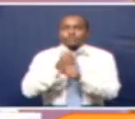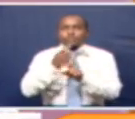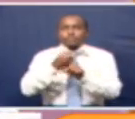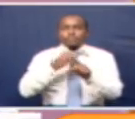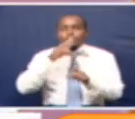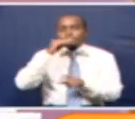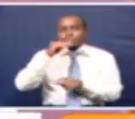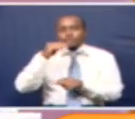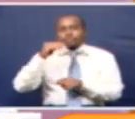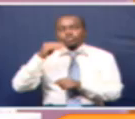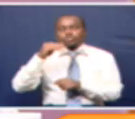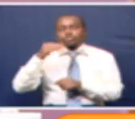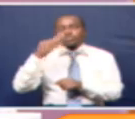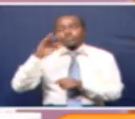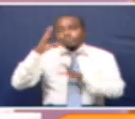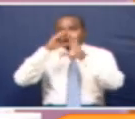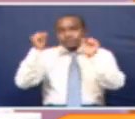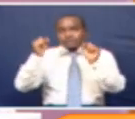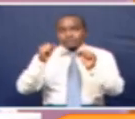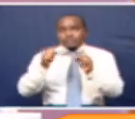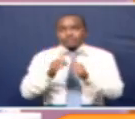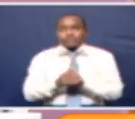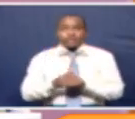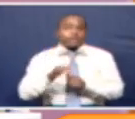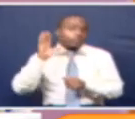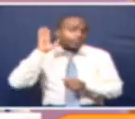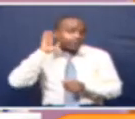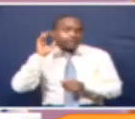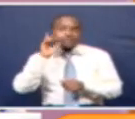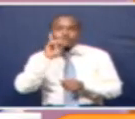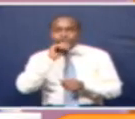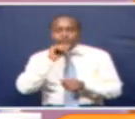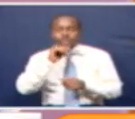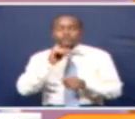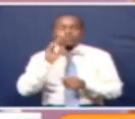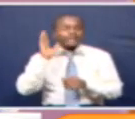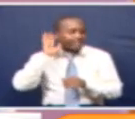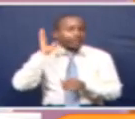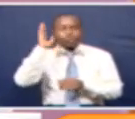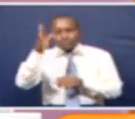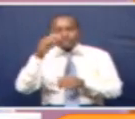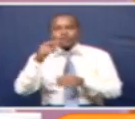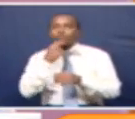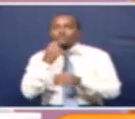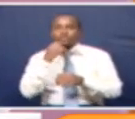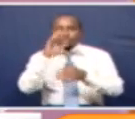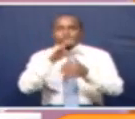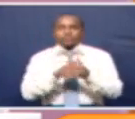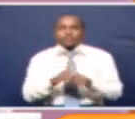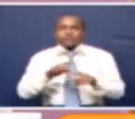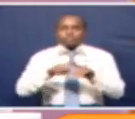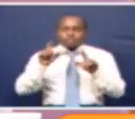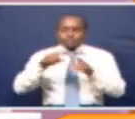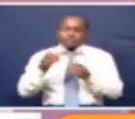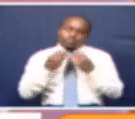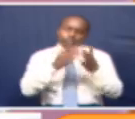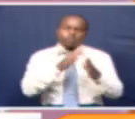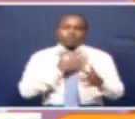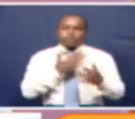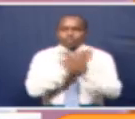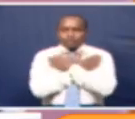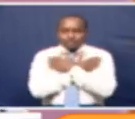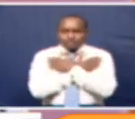of the president. Mm-hmm. You will hear. You'll hear on Tuesday. You will hear the framework we're going to do. But you know, we need to tell our colleagues here